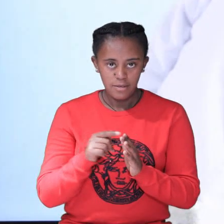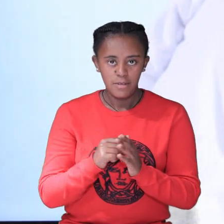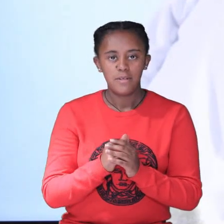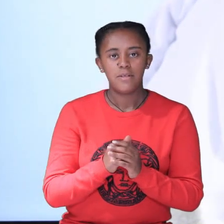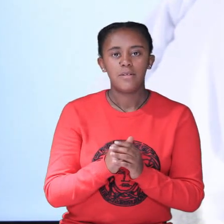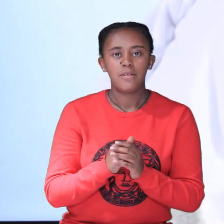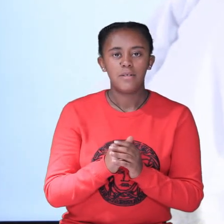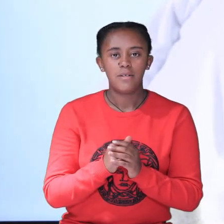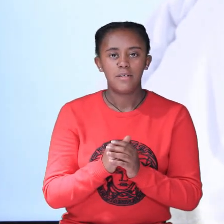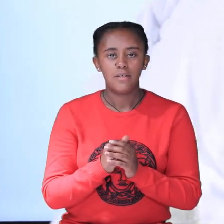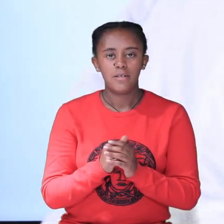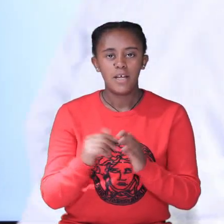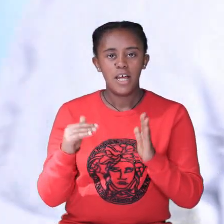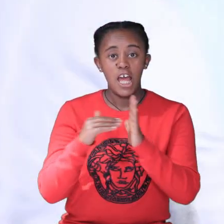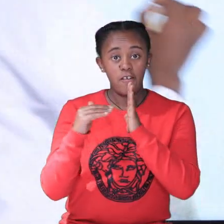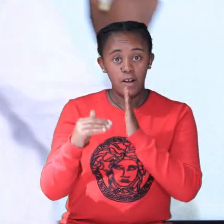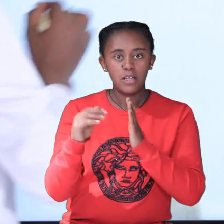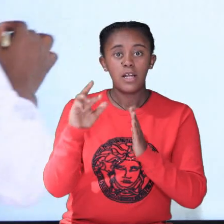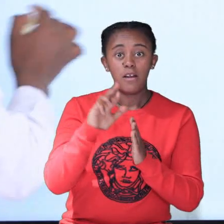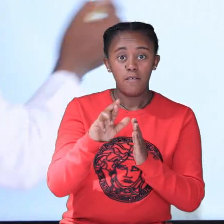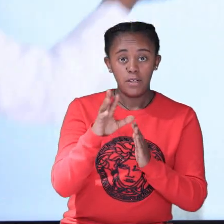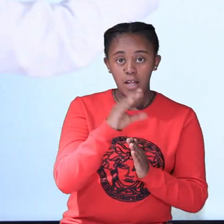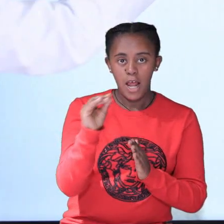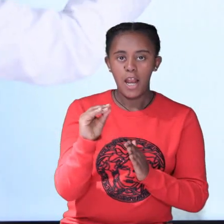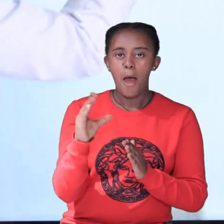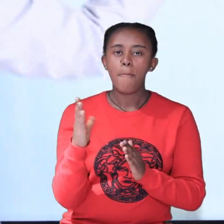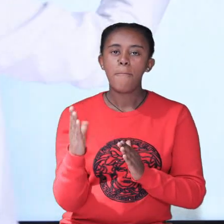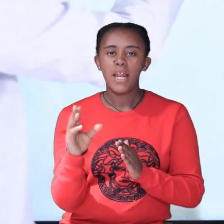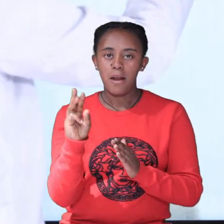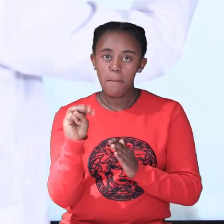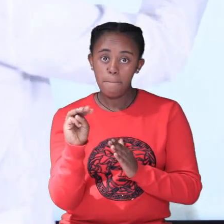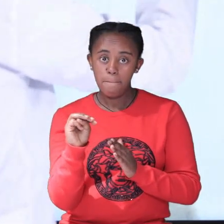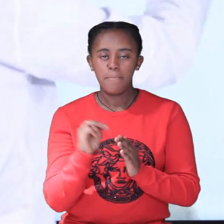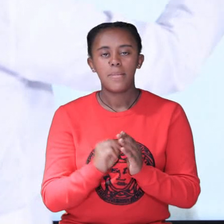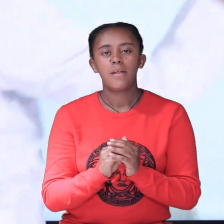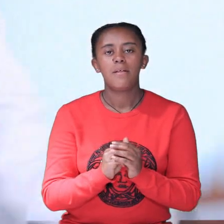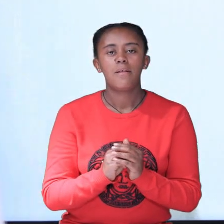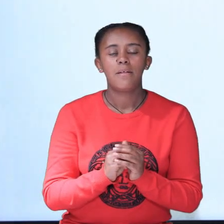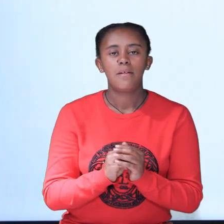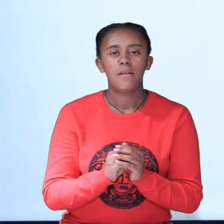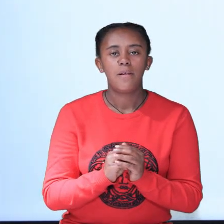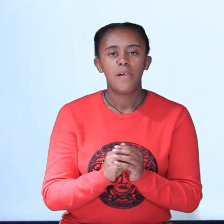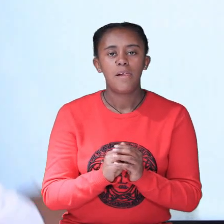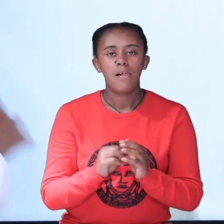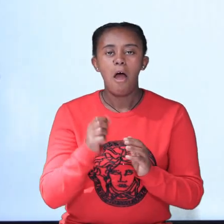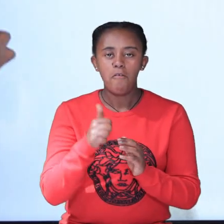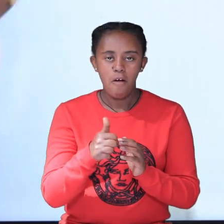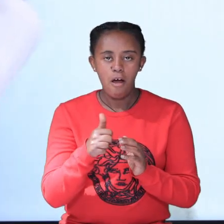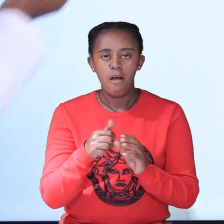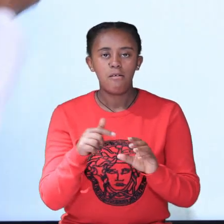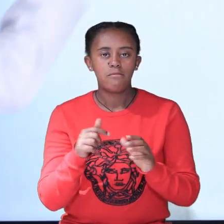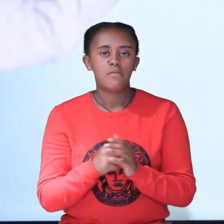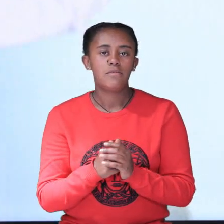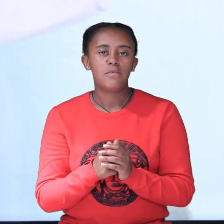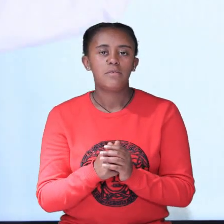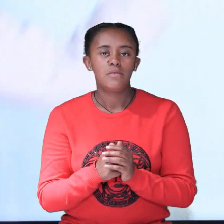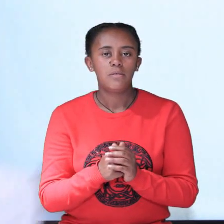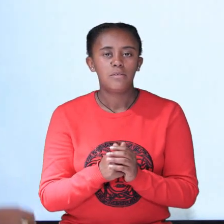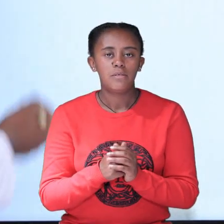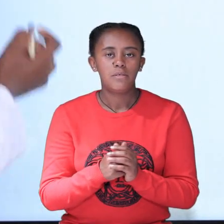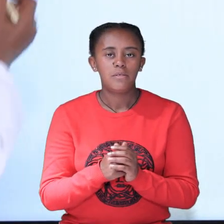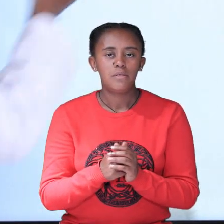is B. C. Find the angle between the reflected ray and the mirror. The